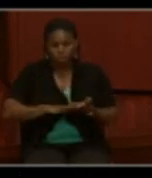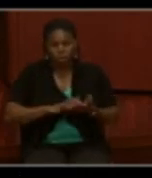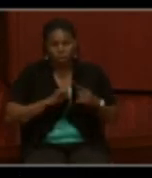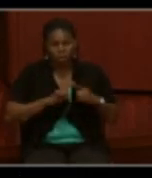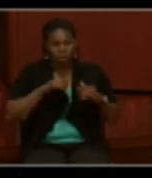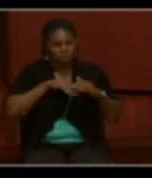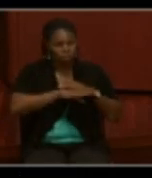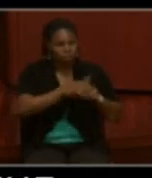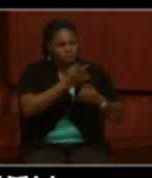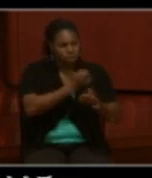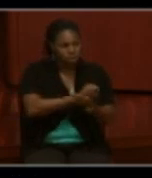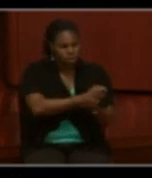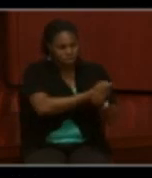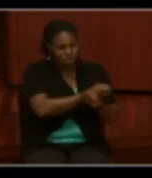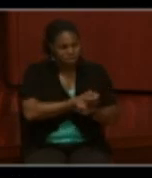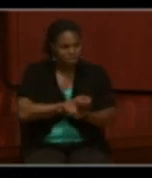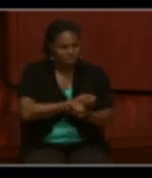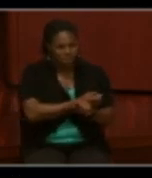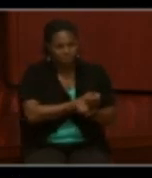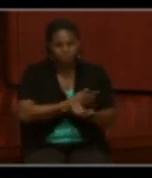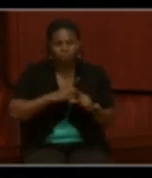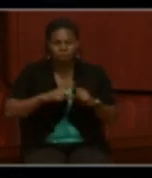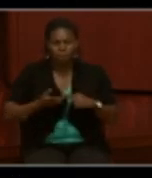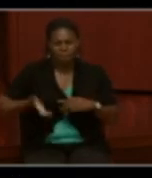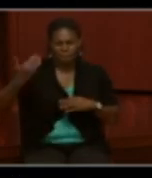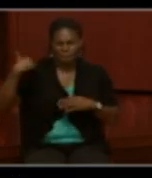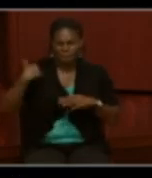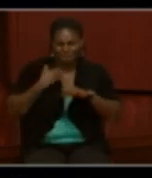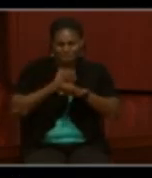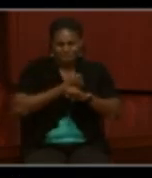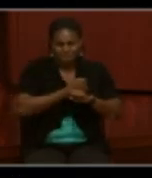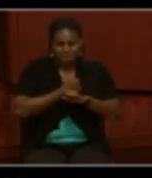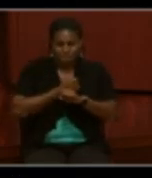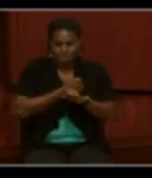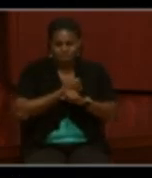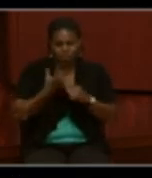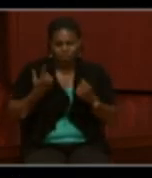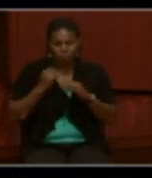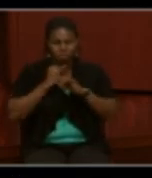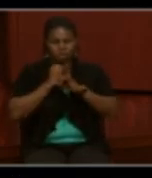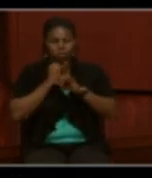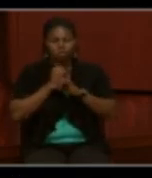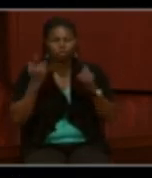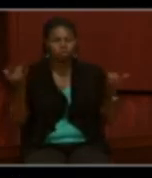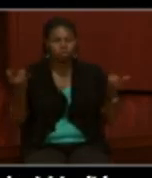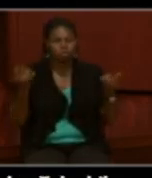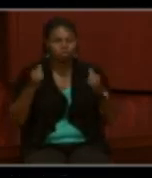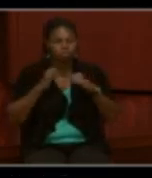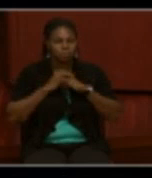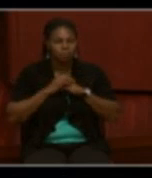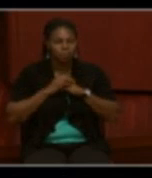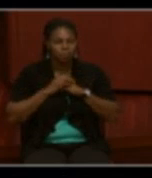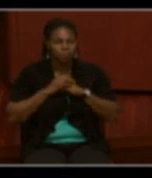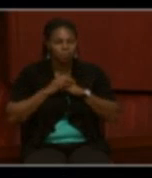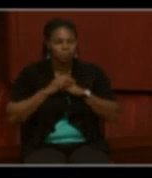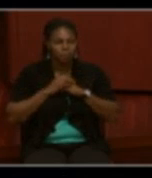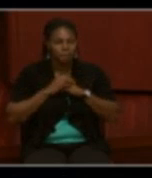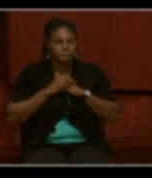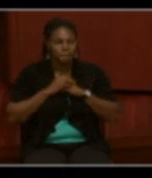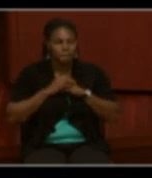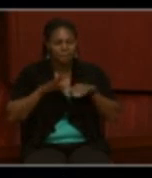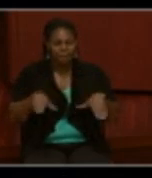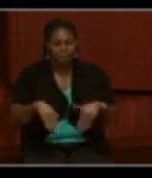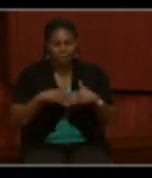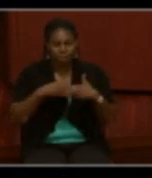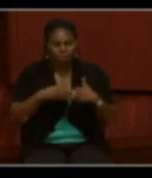enslaved. But the reality of slavery was the fact that it was an institution in which marriage was not